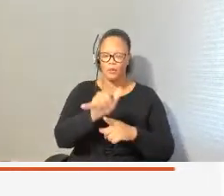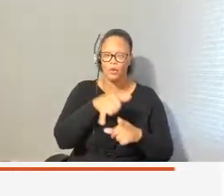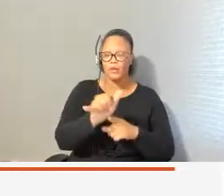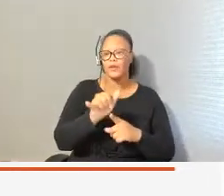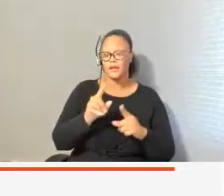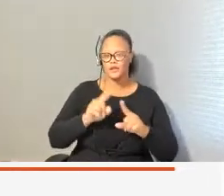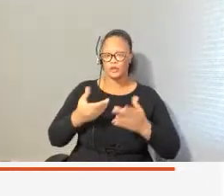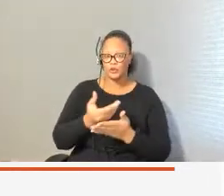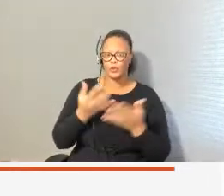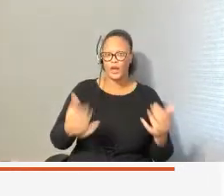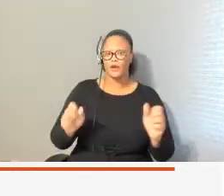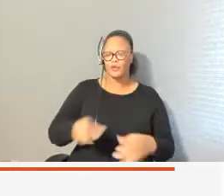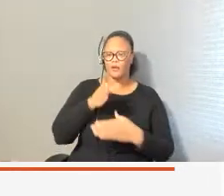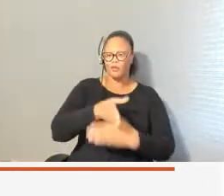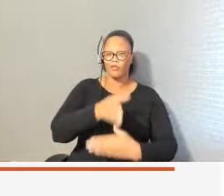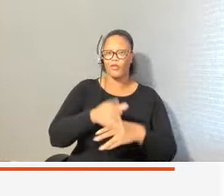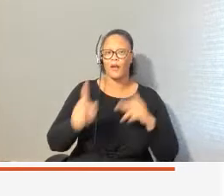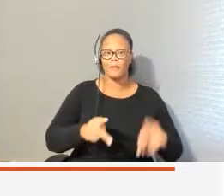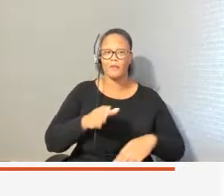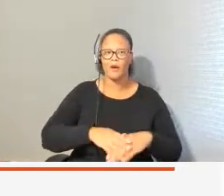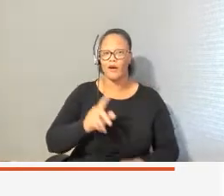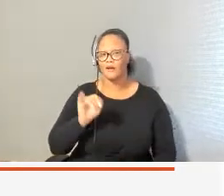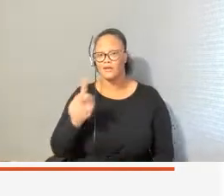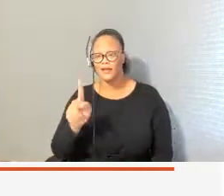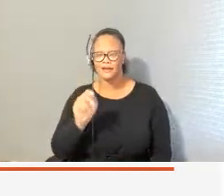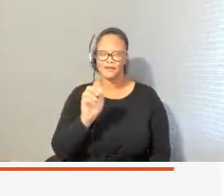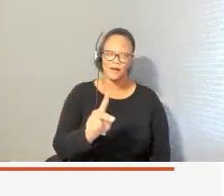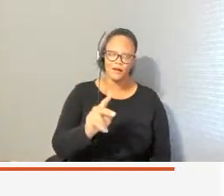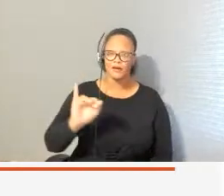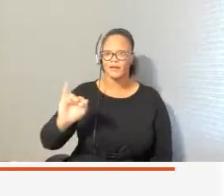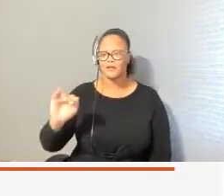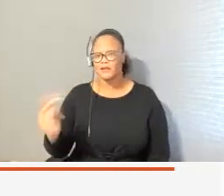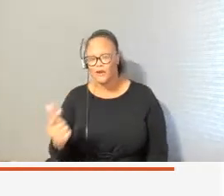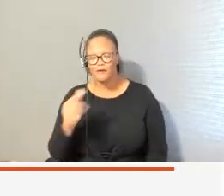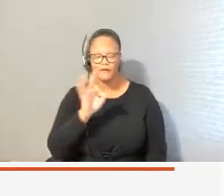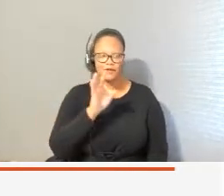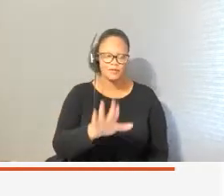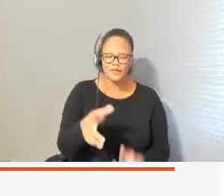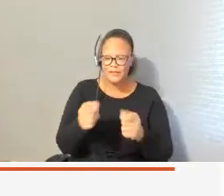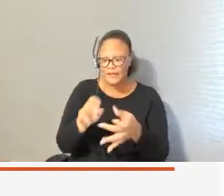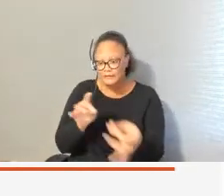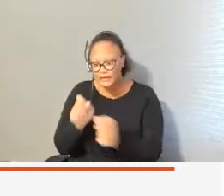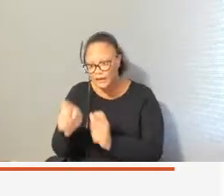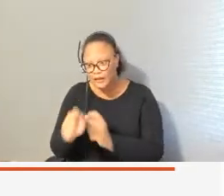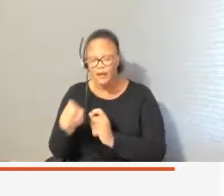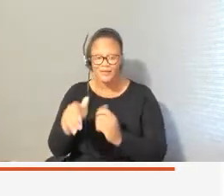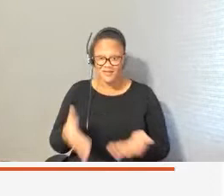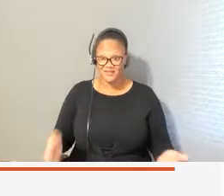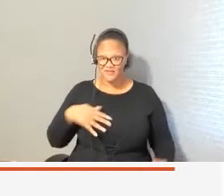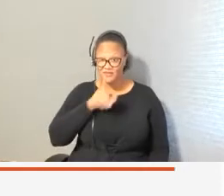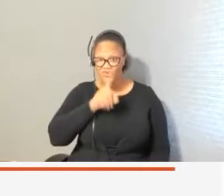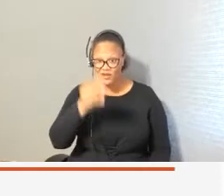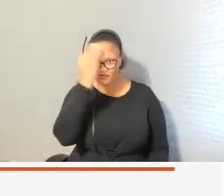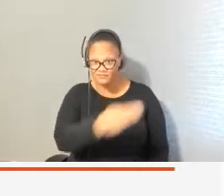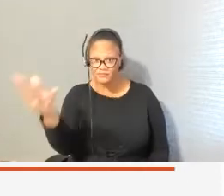through social media, through TikTok, Facebook, Instagram, text messaging. This stuff is real, ladies and gentlemen. So we must